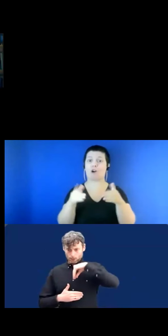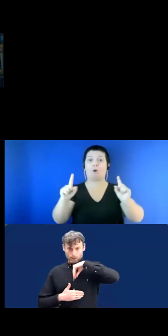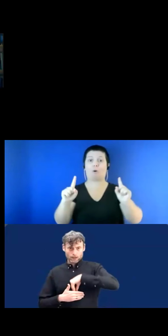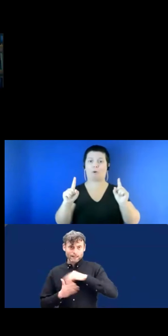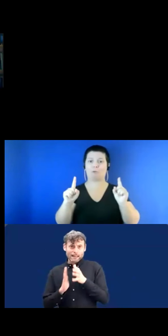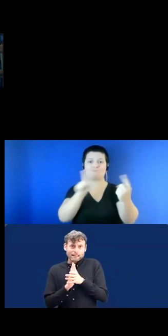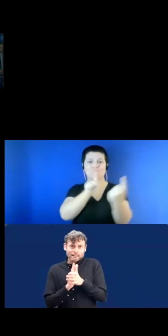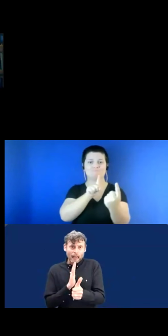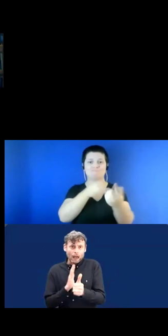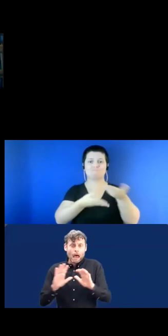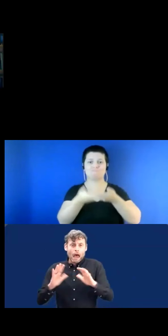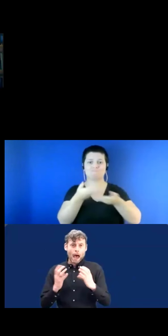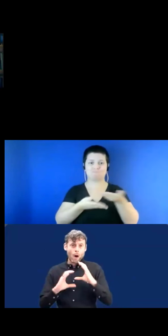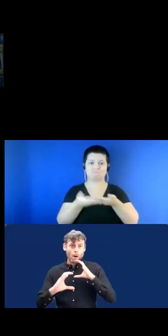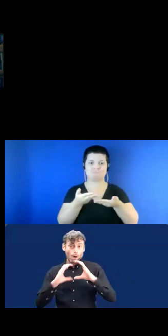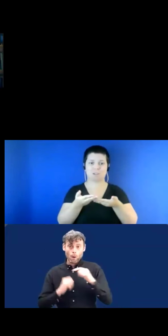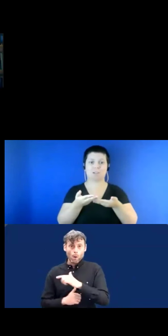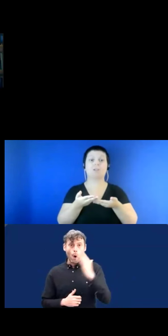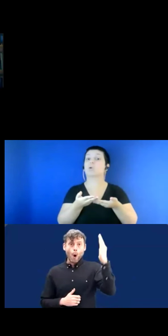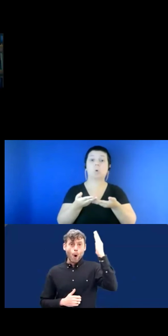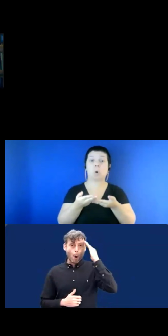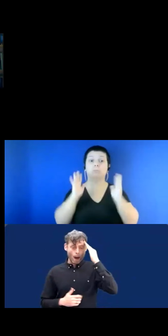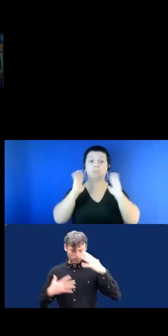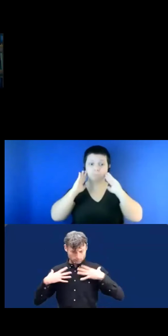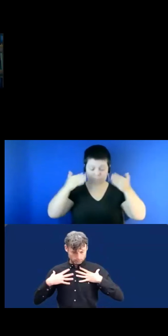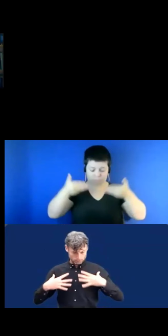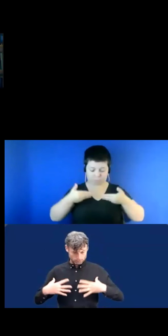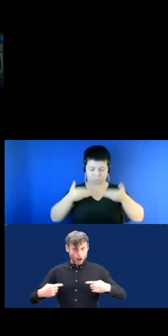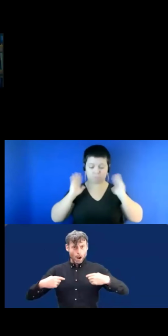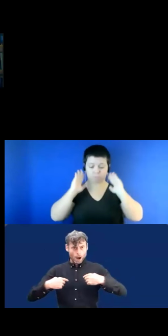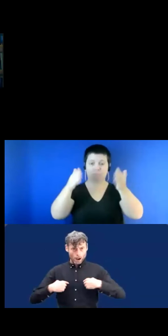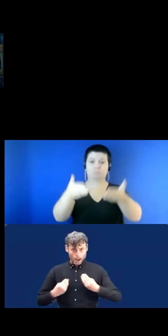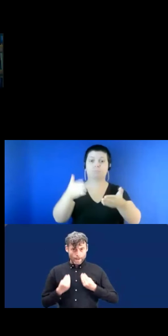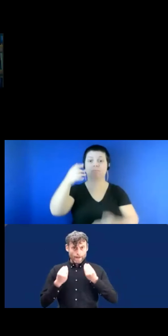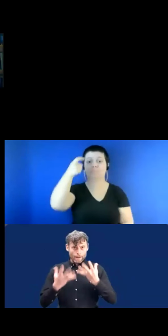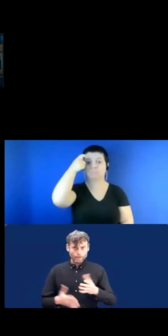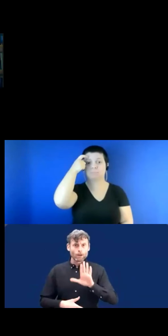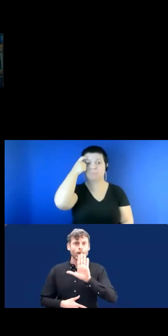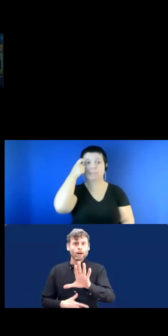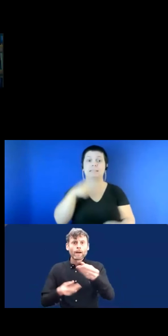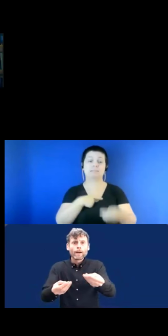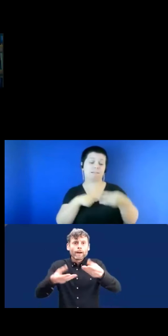on self-other awareness in 3 levels or layers.